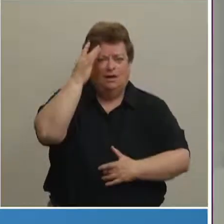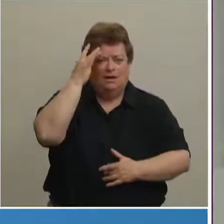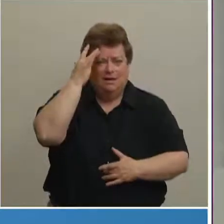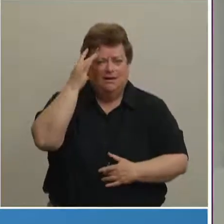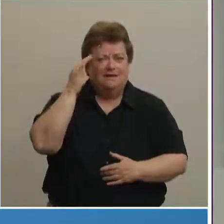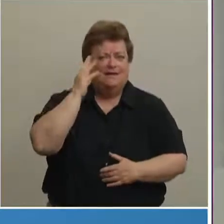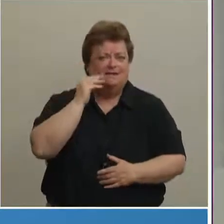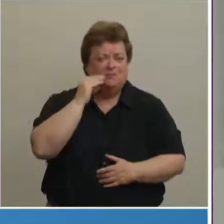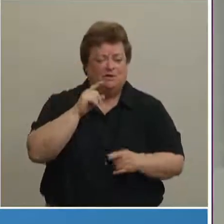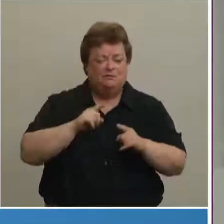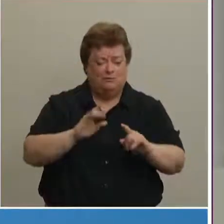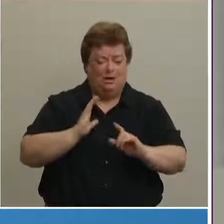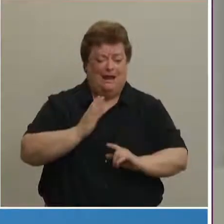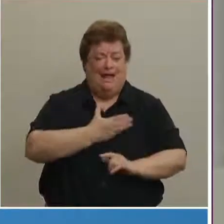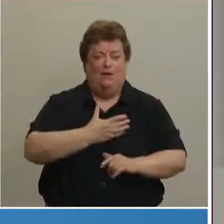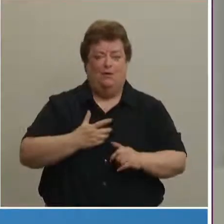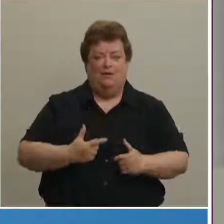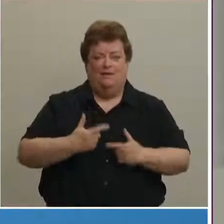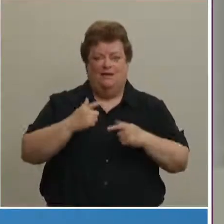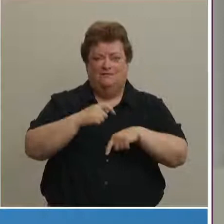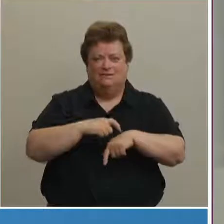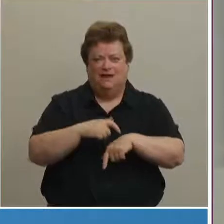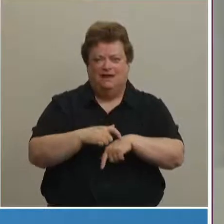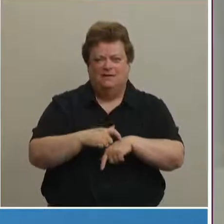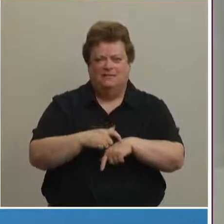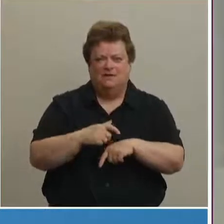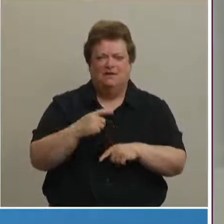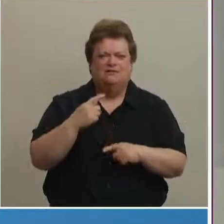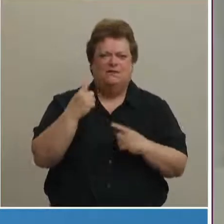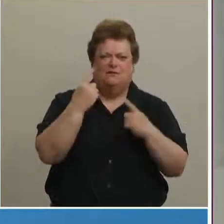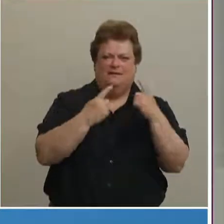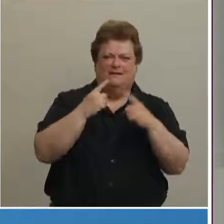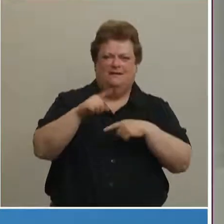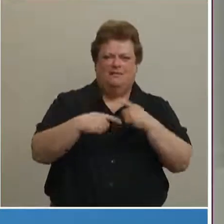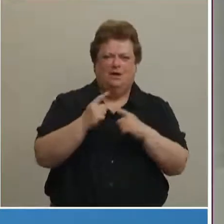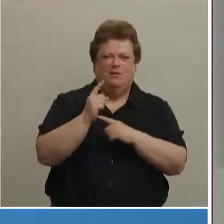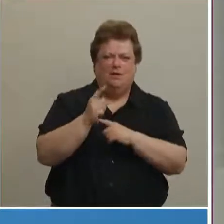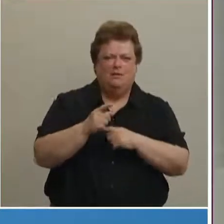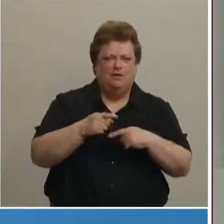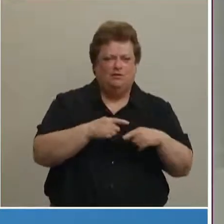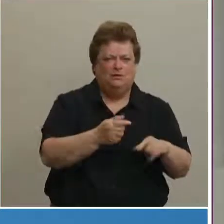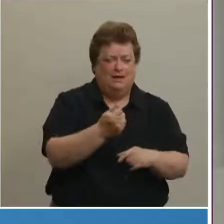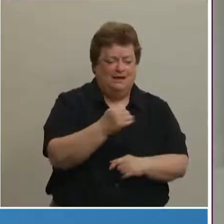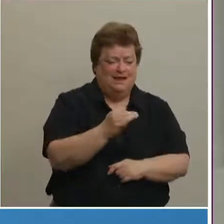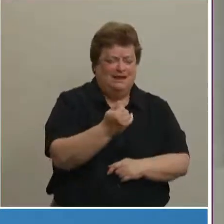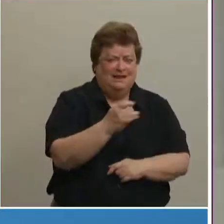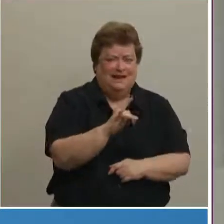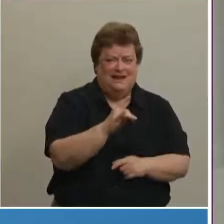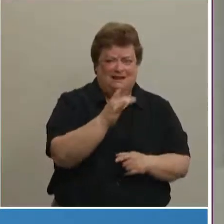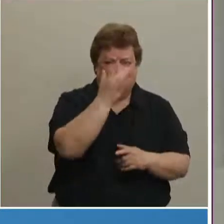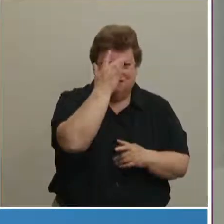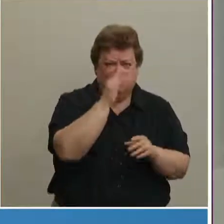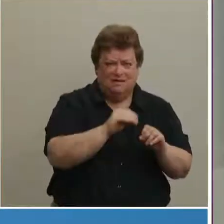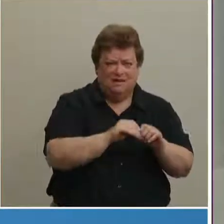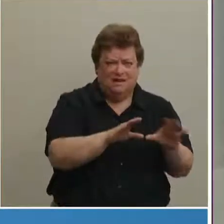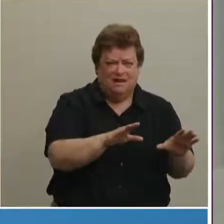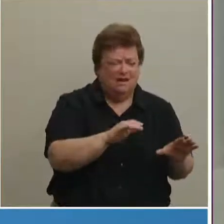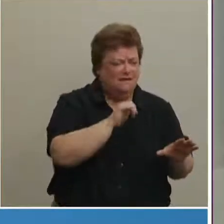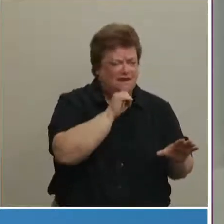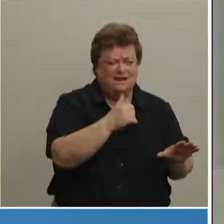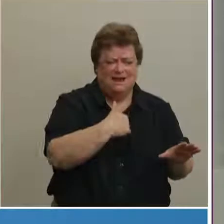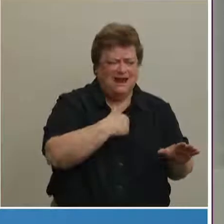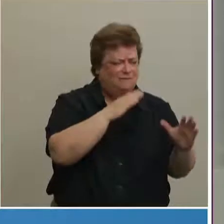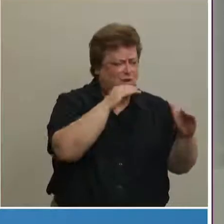experienced in our own lifetimes. Just consider for a moment how during the 1918 pandemic, there was no hope for a